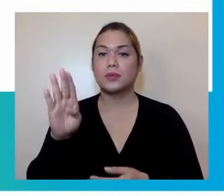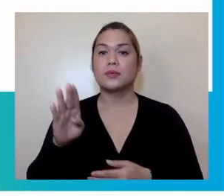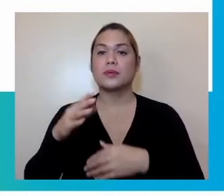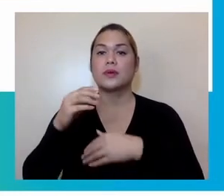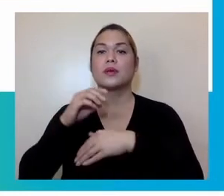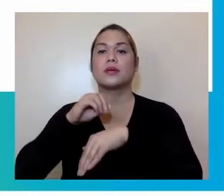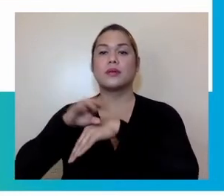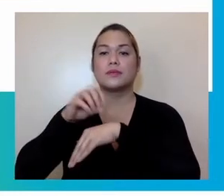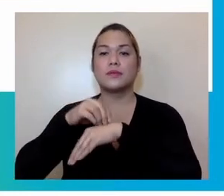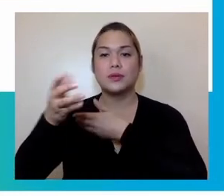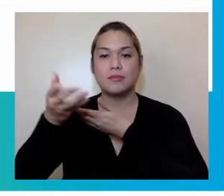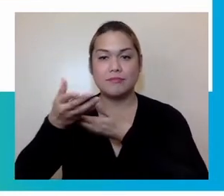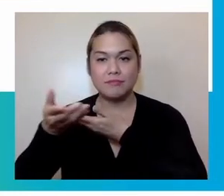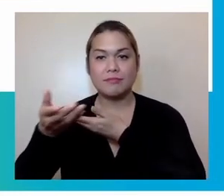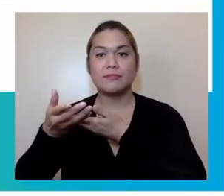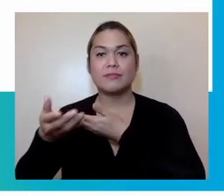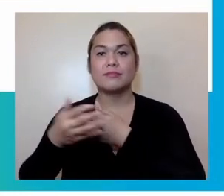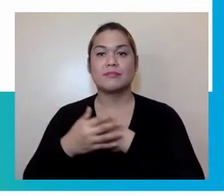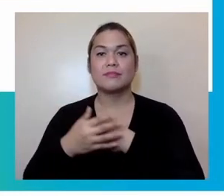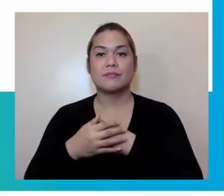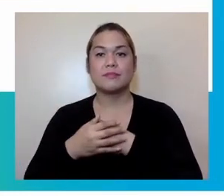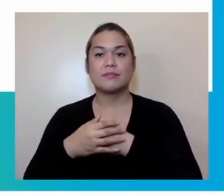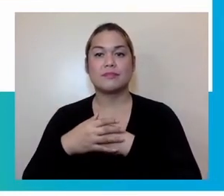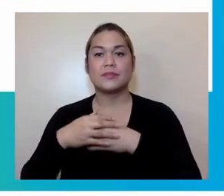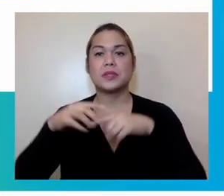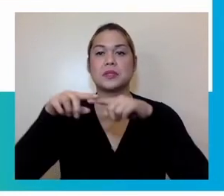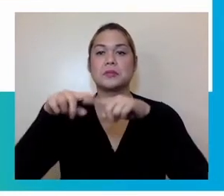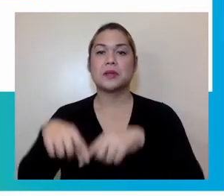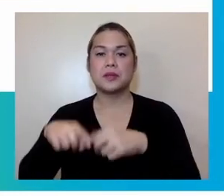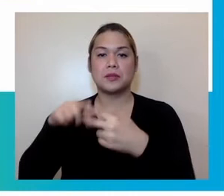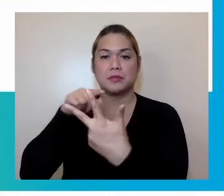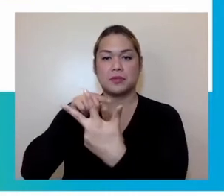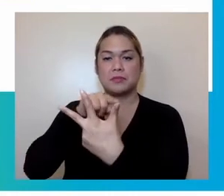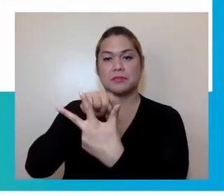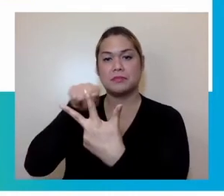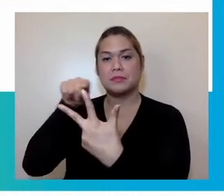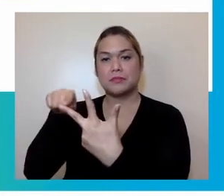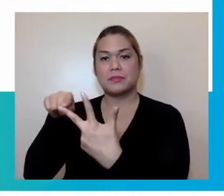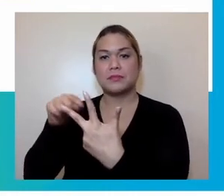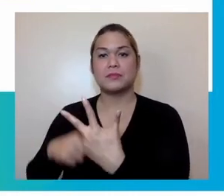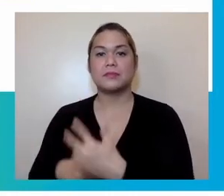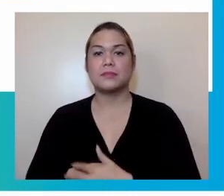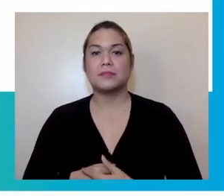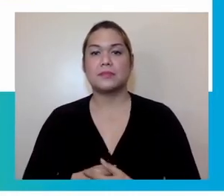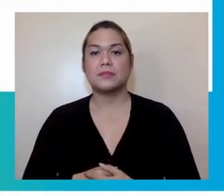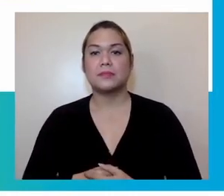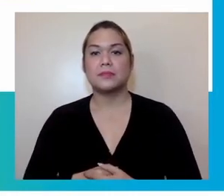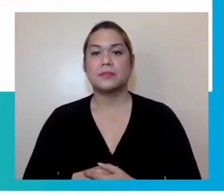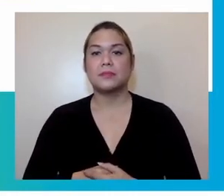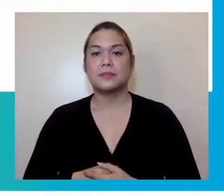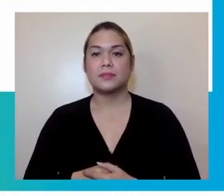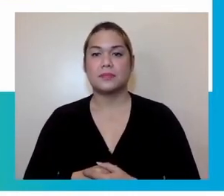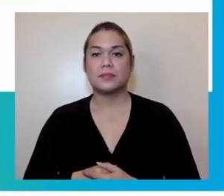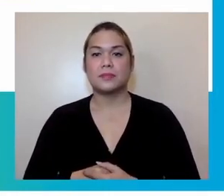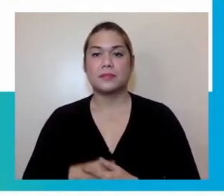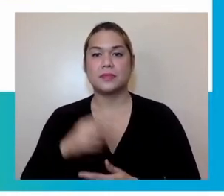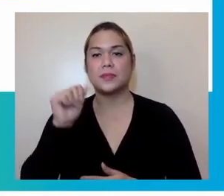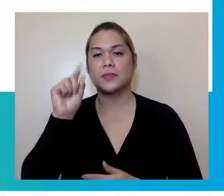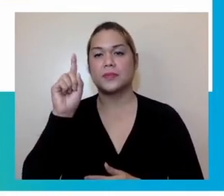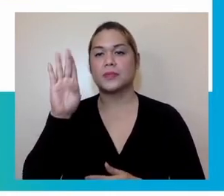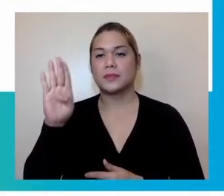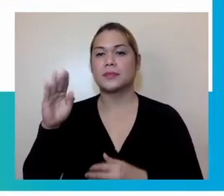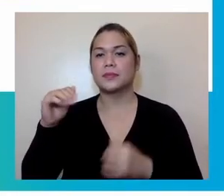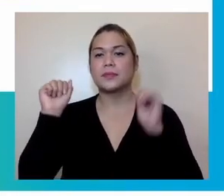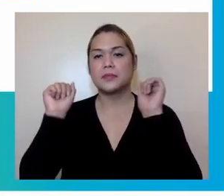on these choices, I think ADB will have more or less leverage. Final point,